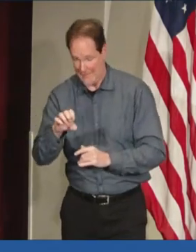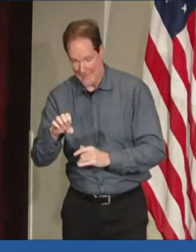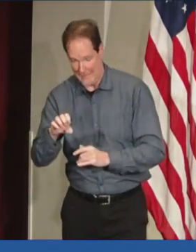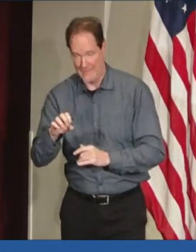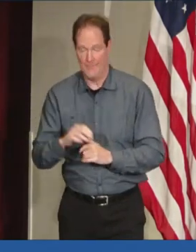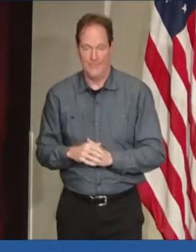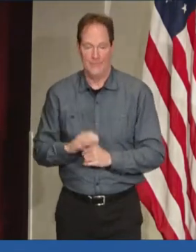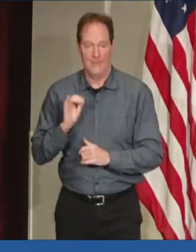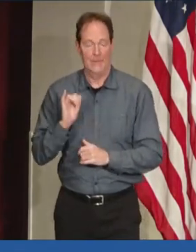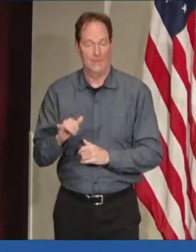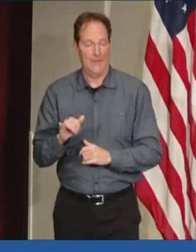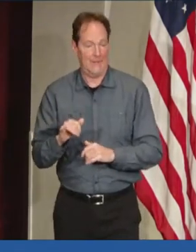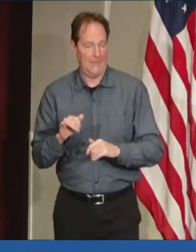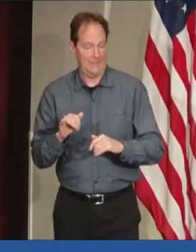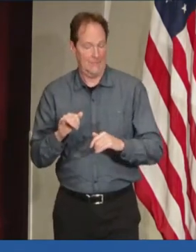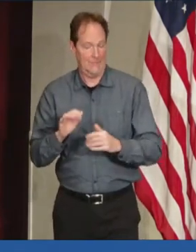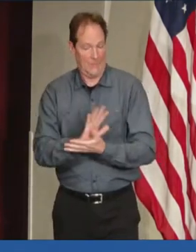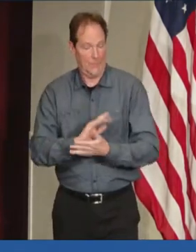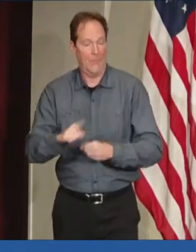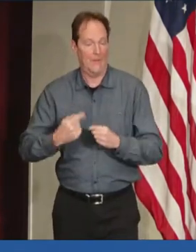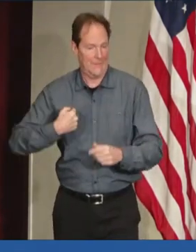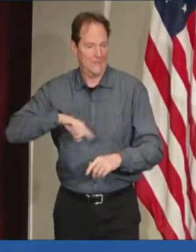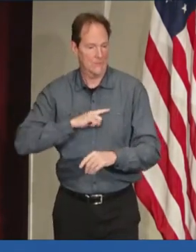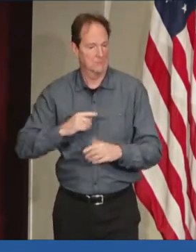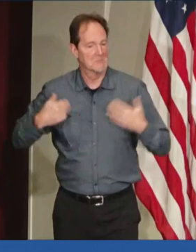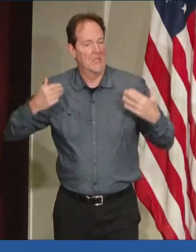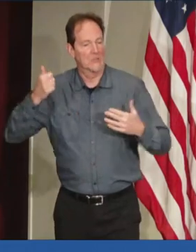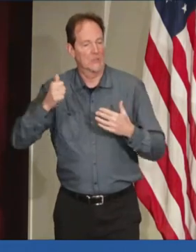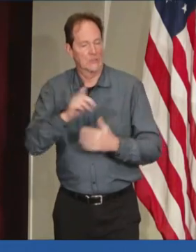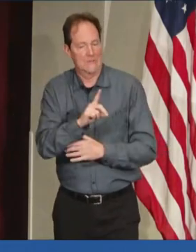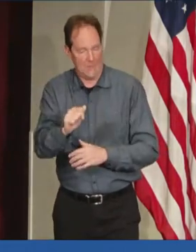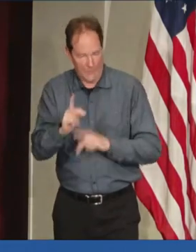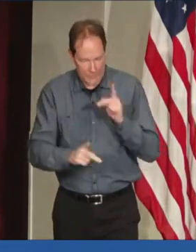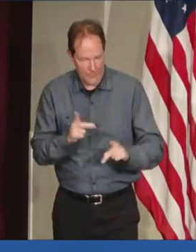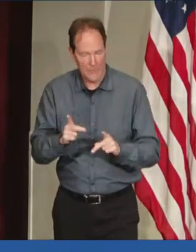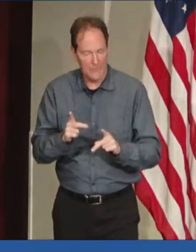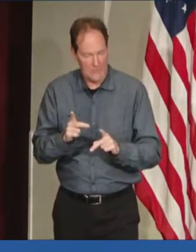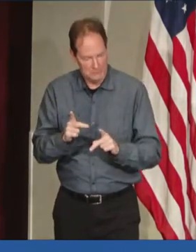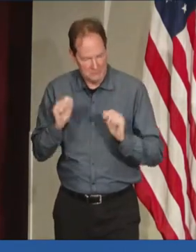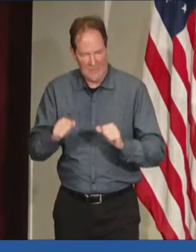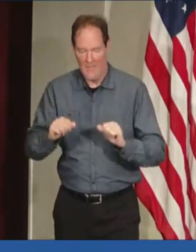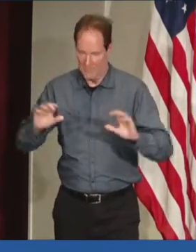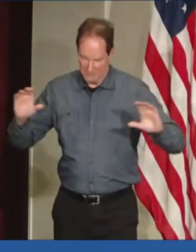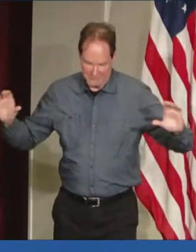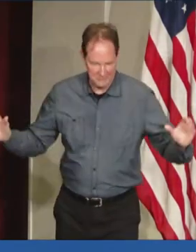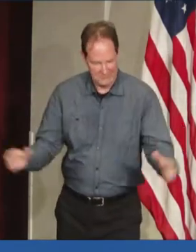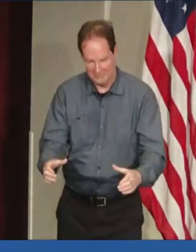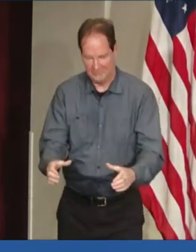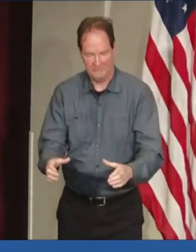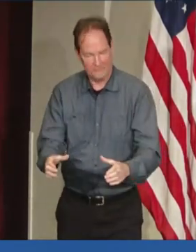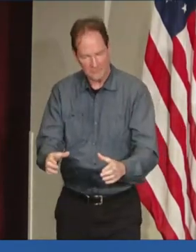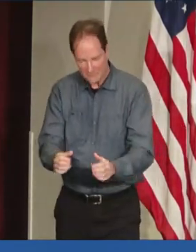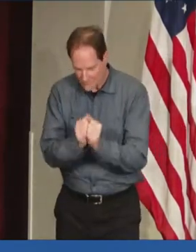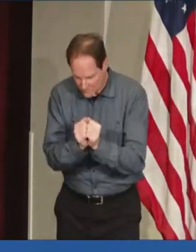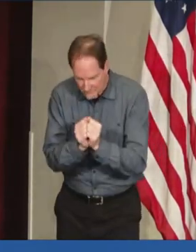about us as younger disabled people being able to come together and